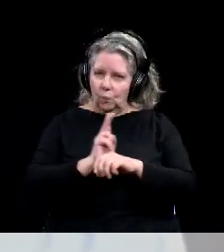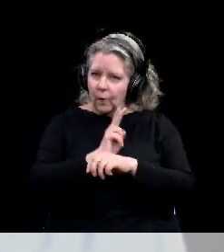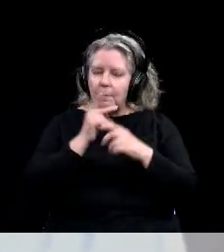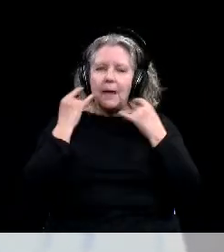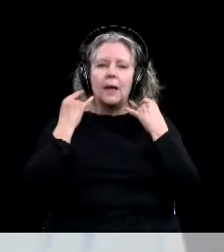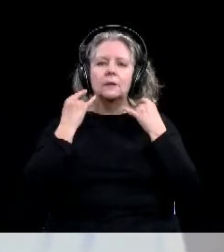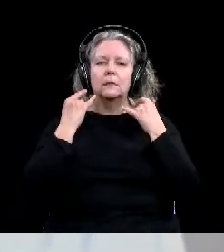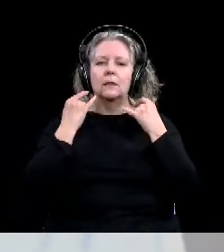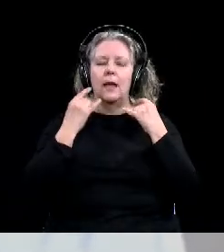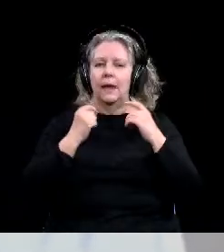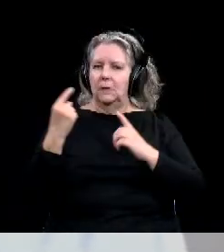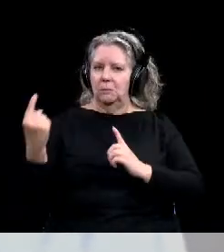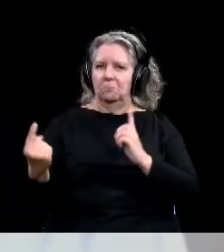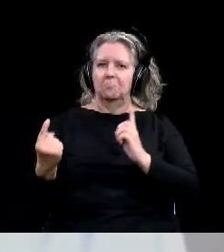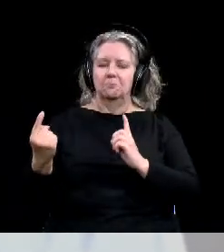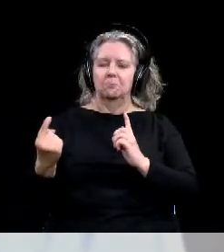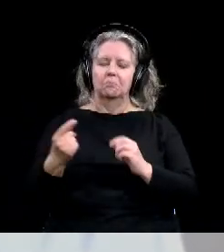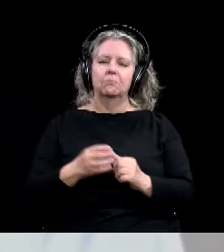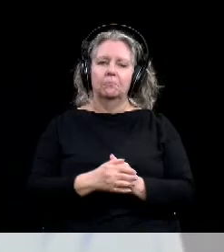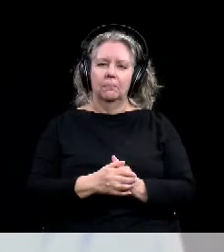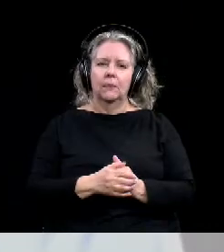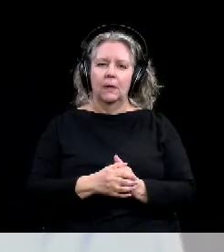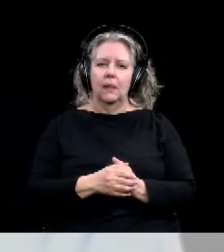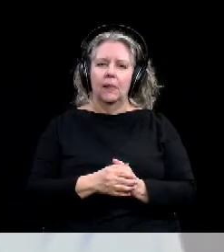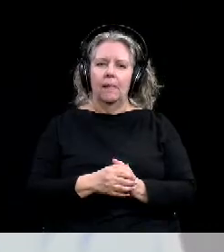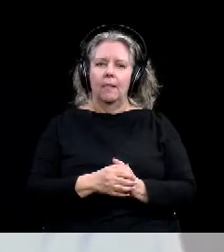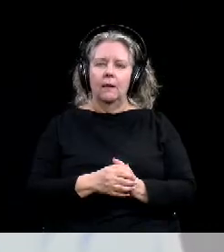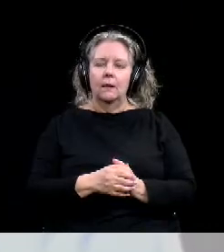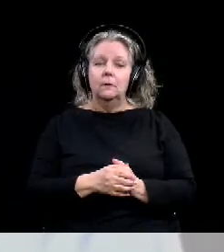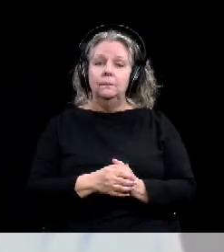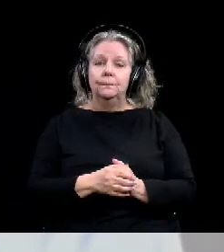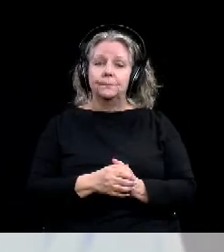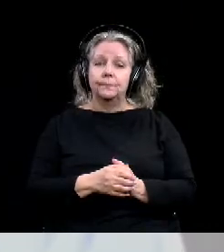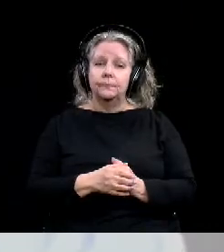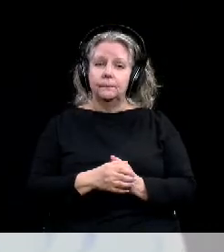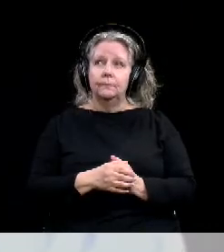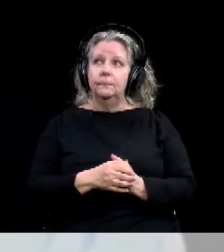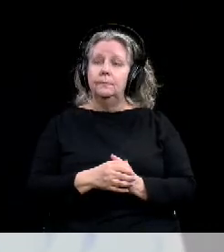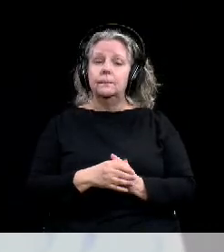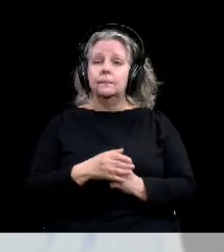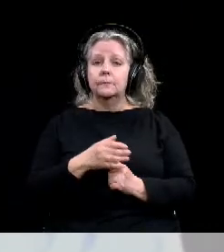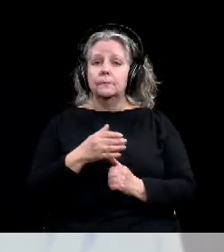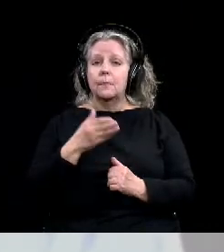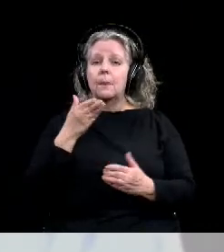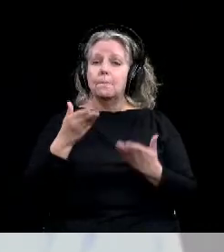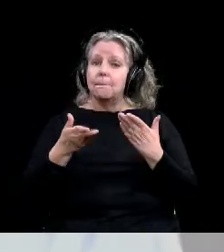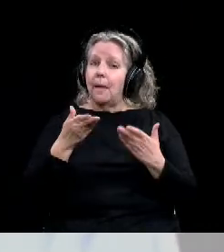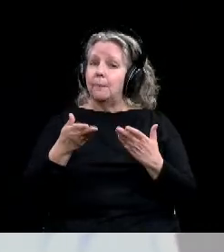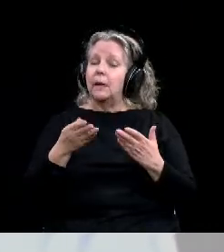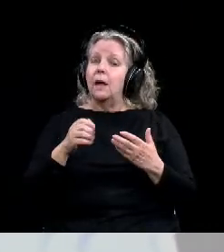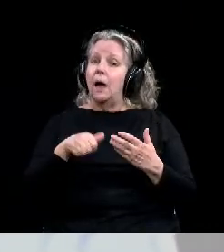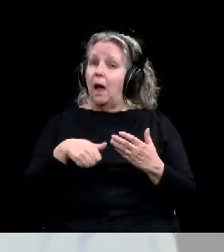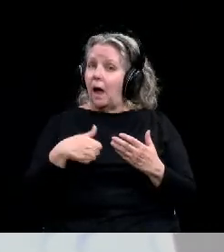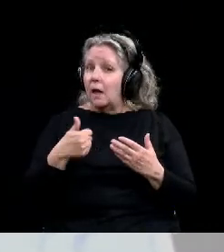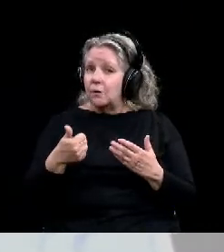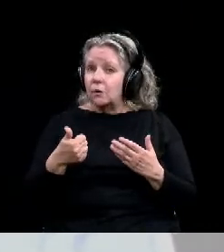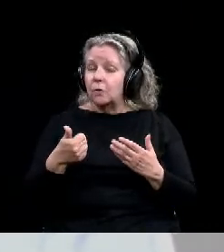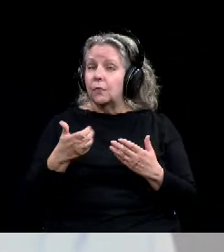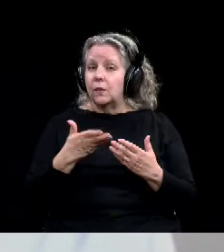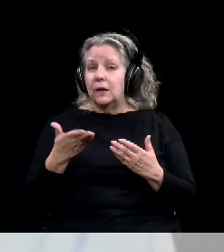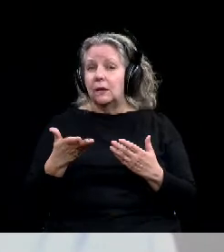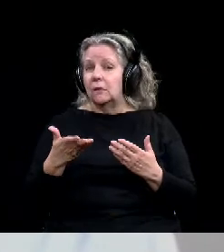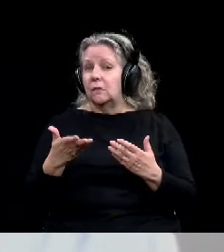And there may be other factors at play as well. But I do think it's probably